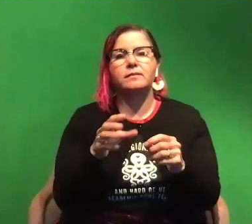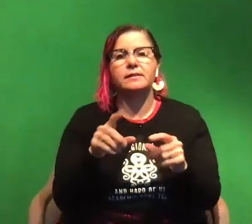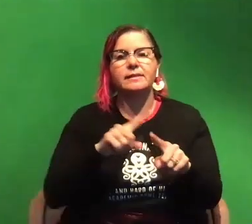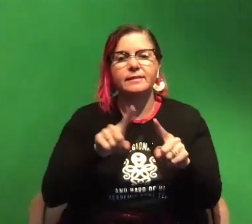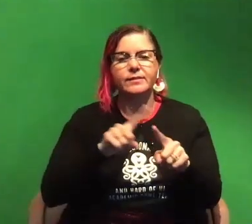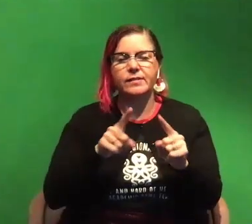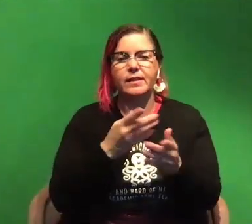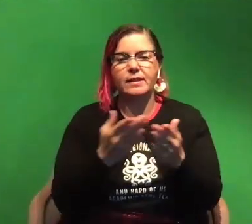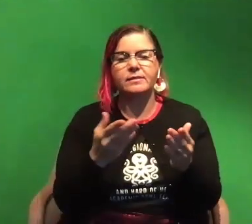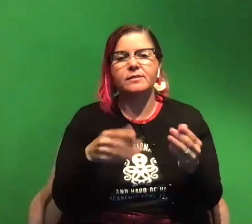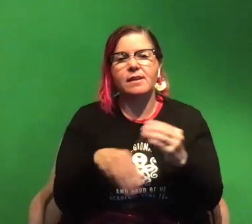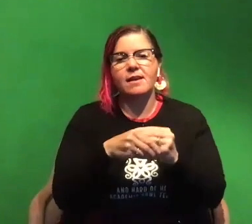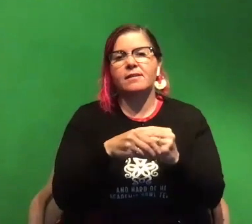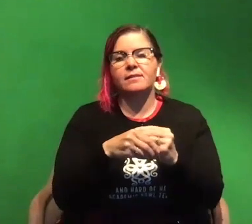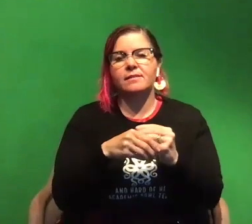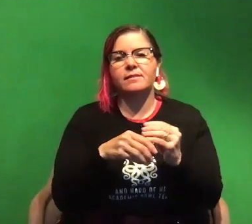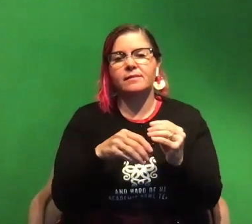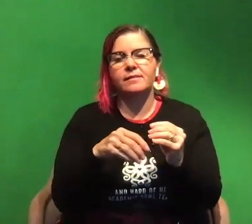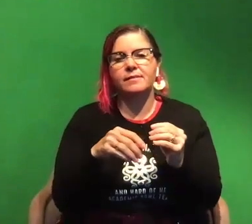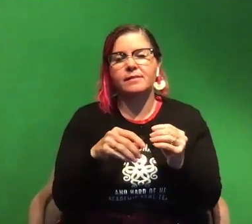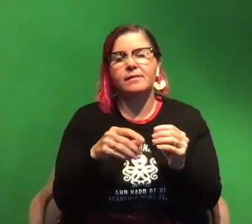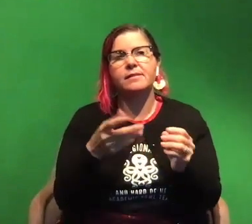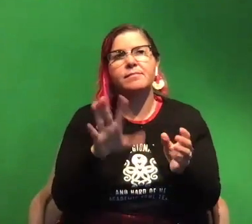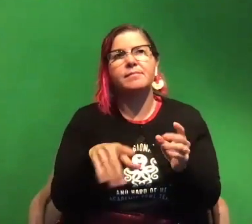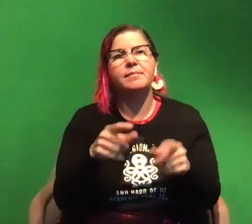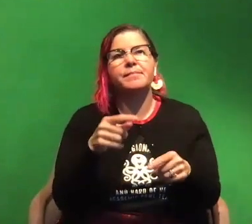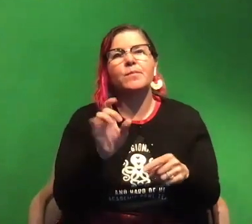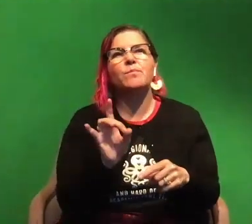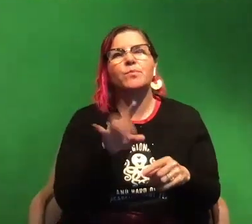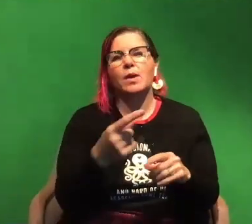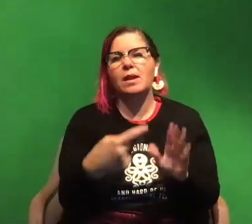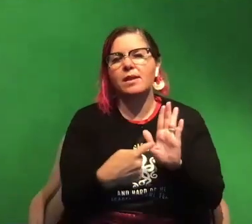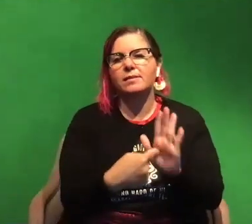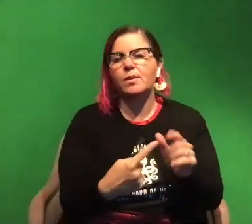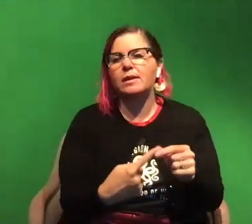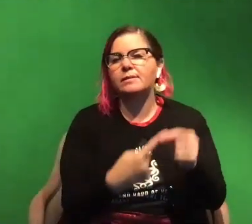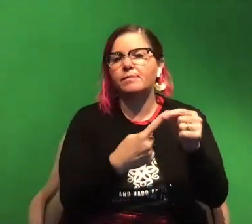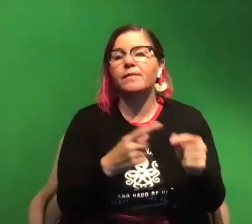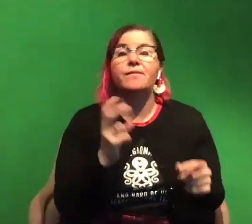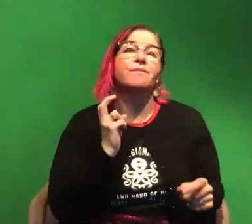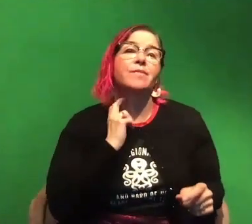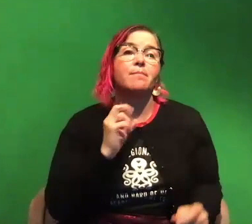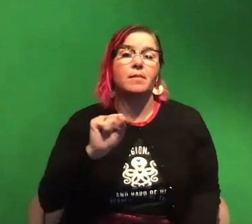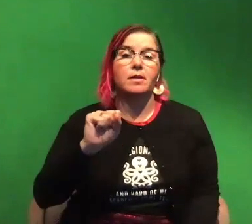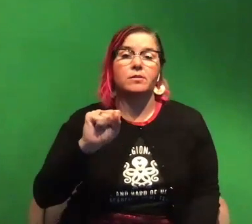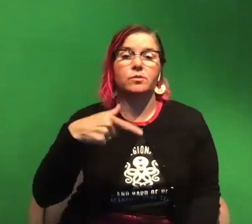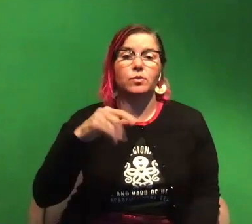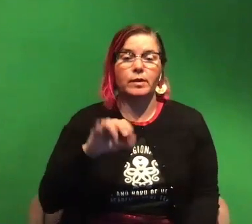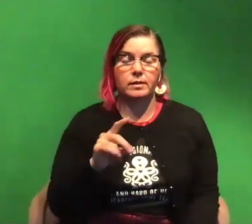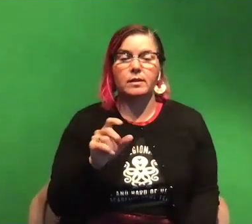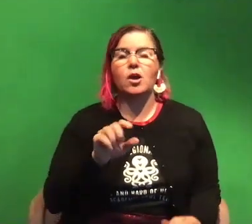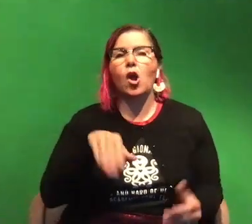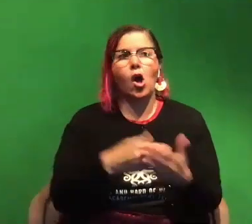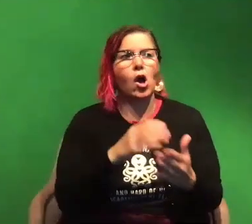have, you know, let me just give you one quick exception to the rule. So vampire squids, you know, we could say that all